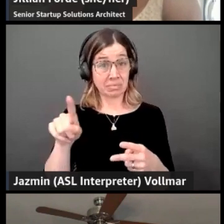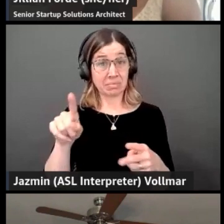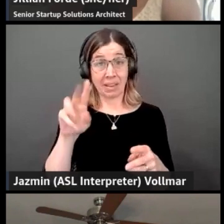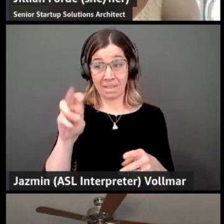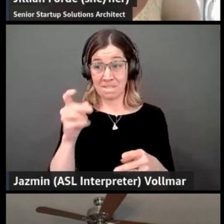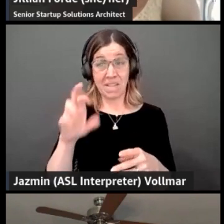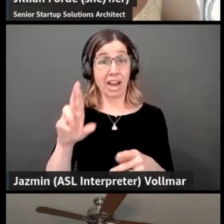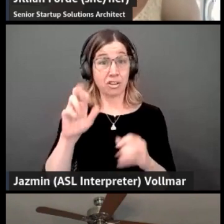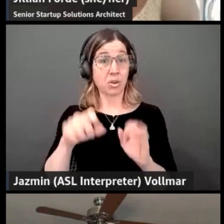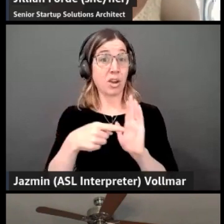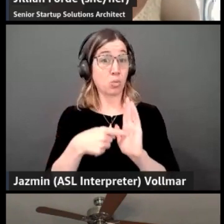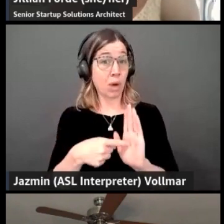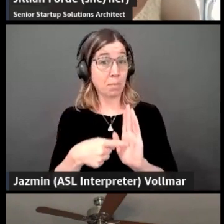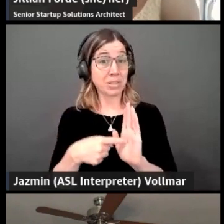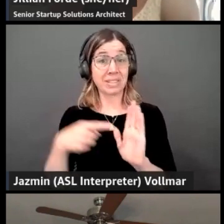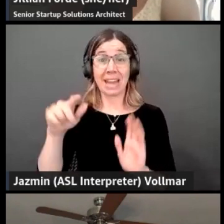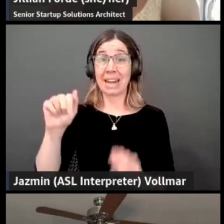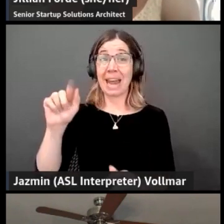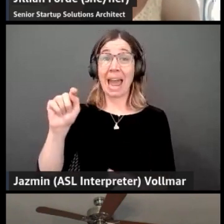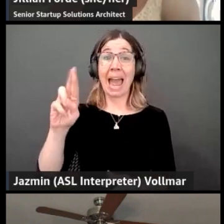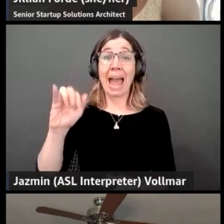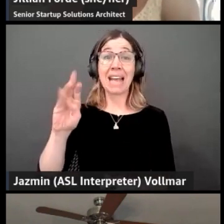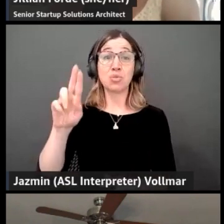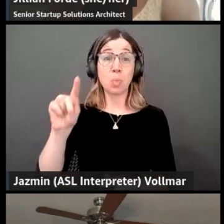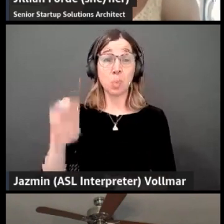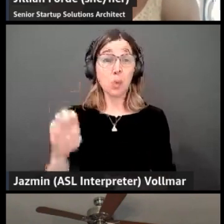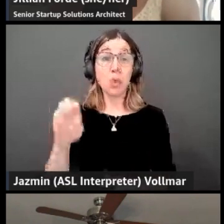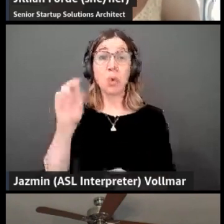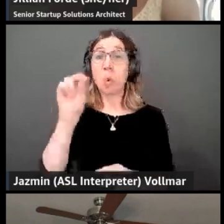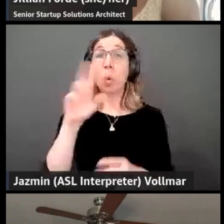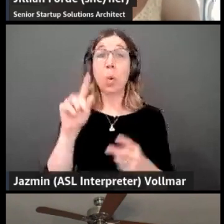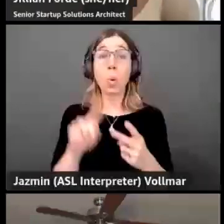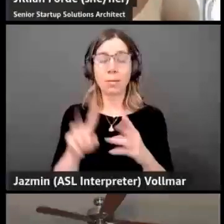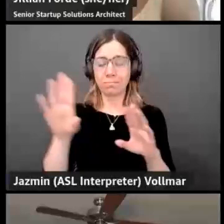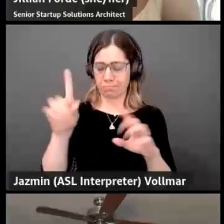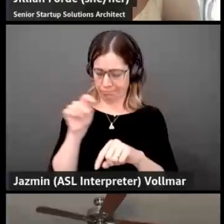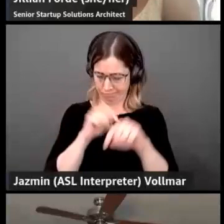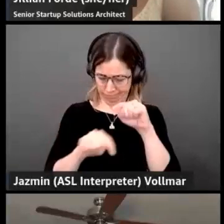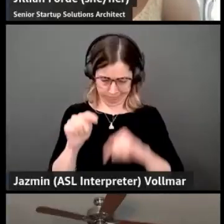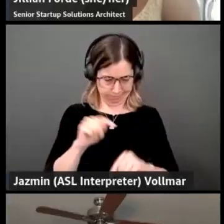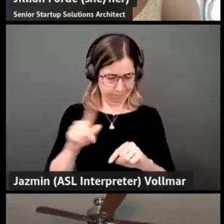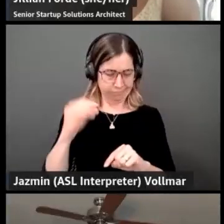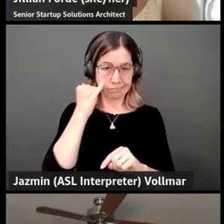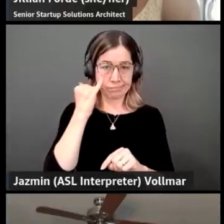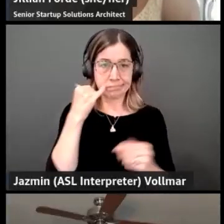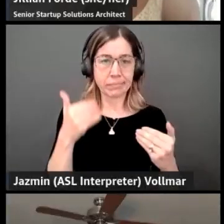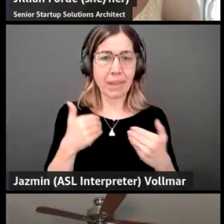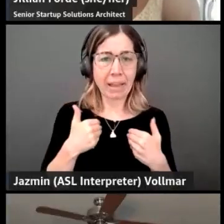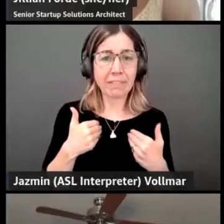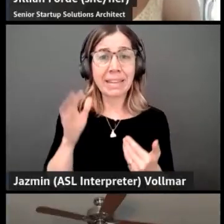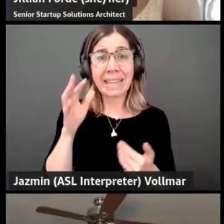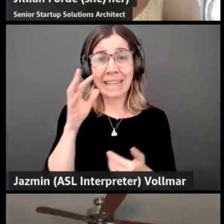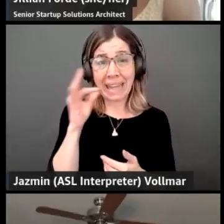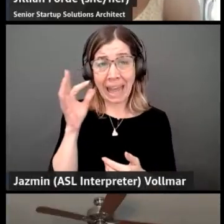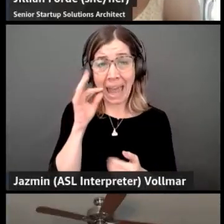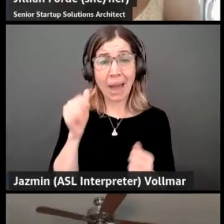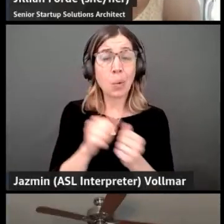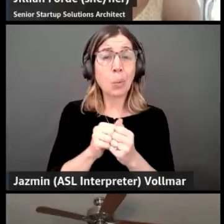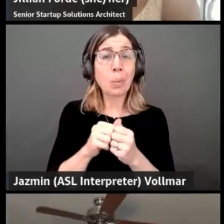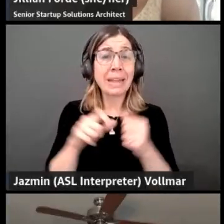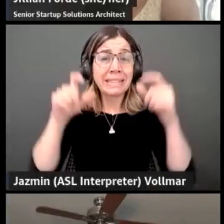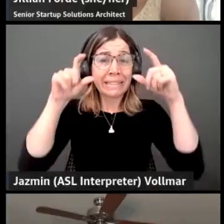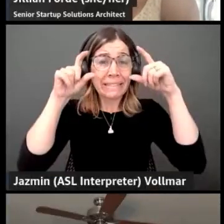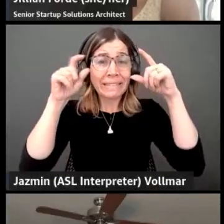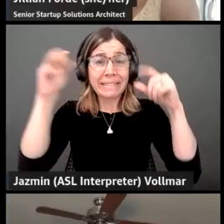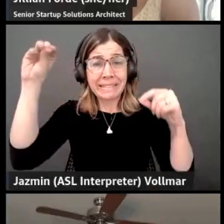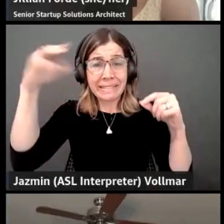set, or effectively, let's say, let me step back. Like, let's say I have a cat, right? I have a cat with sunglasses. Let's say I